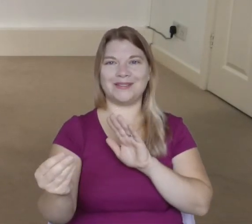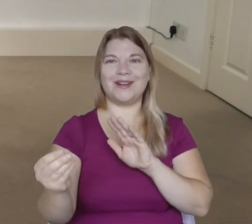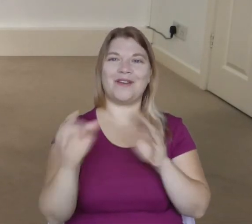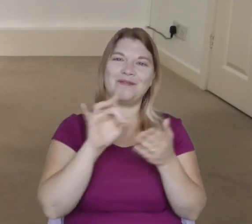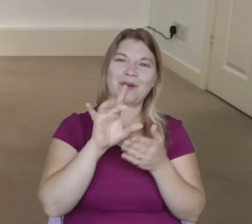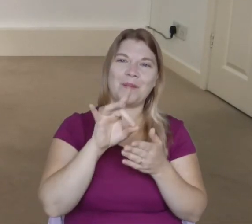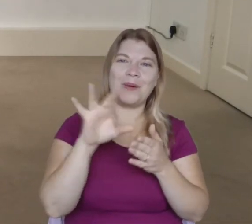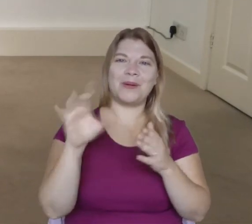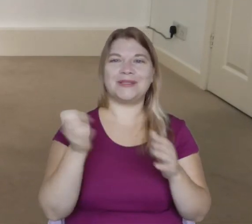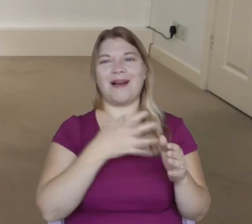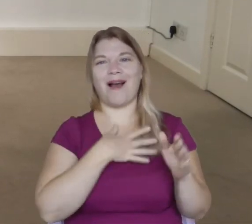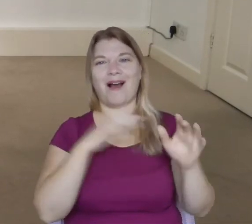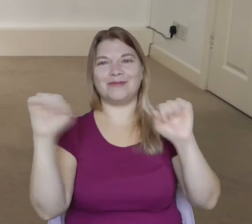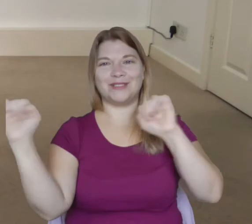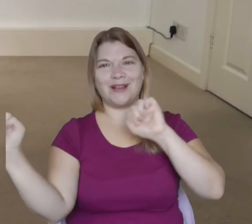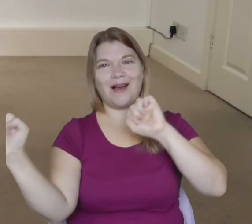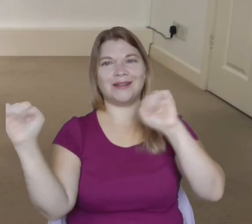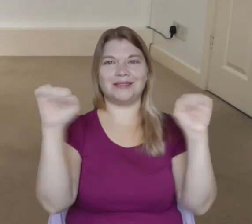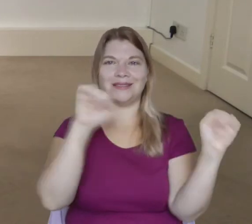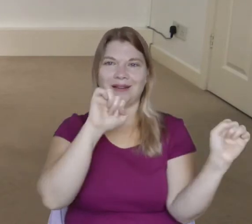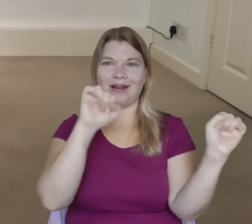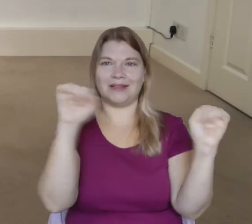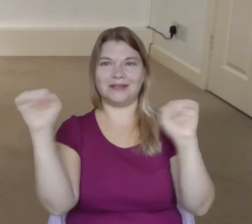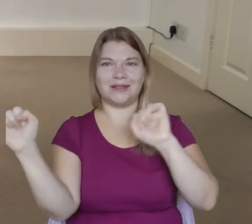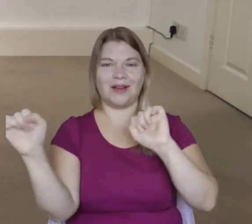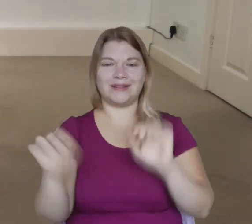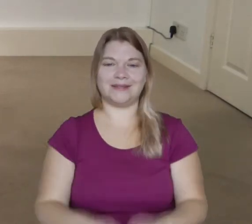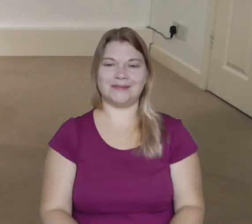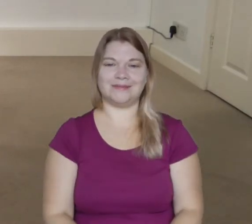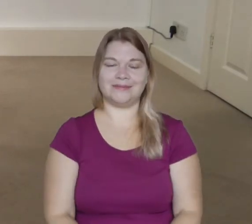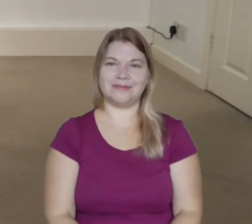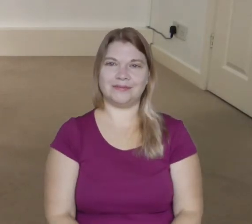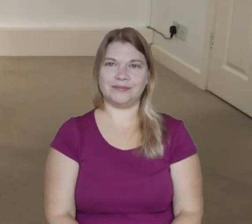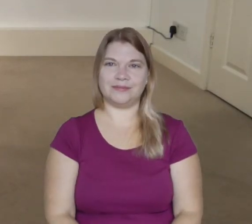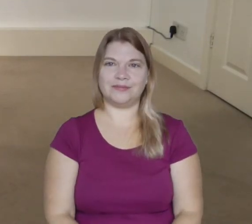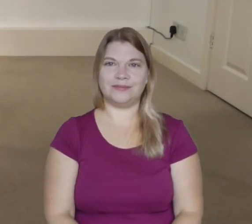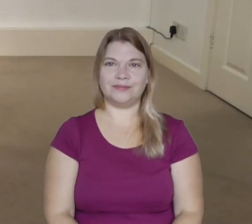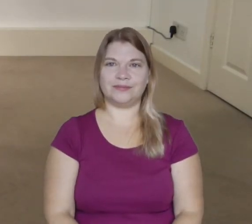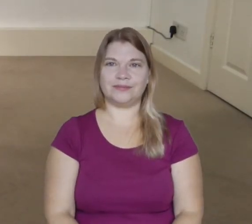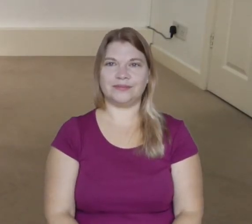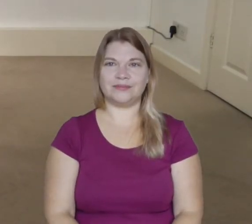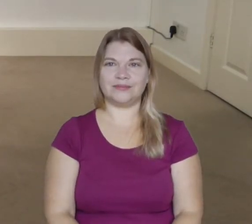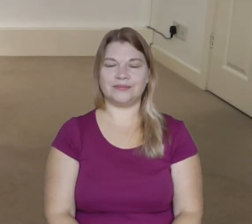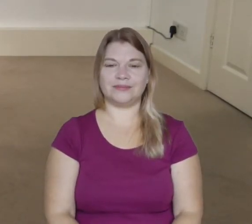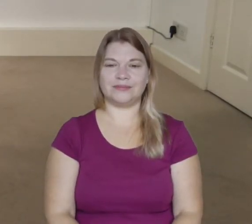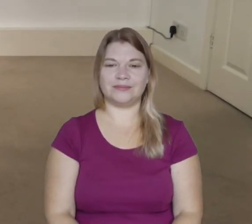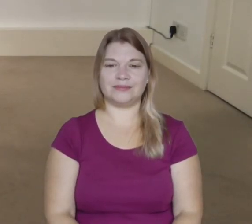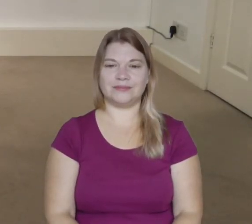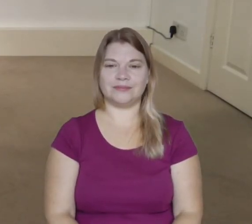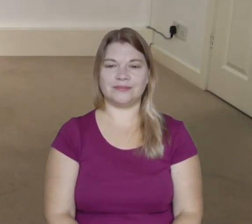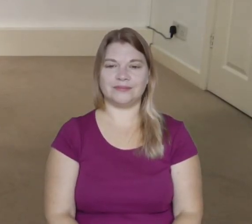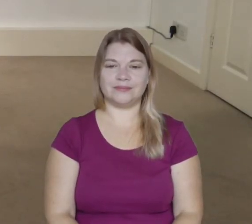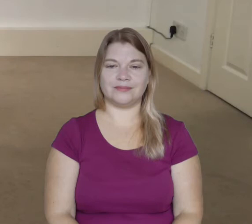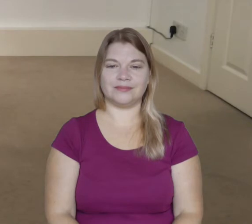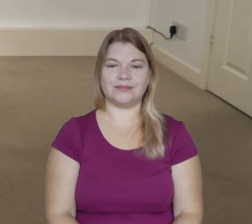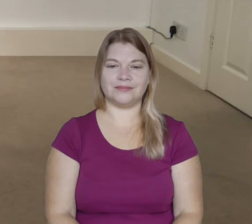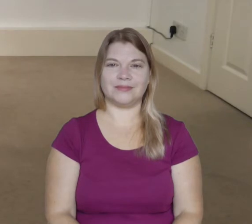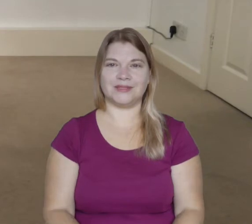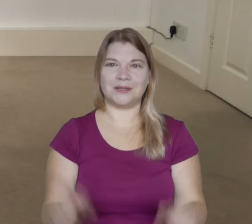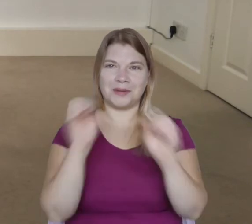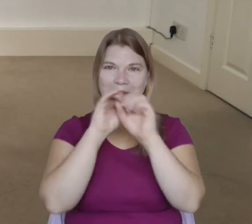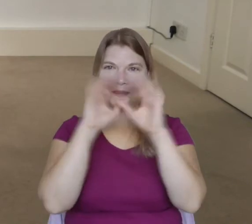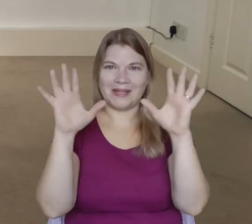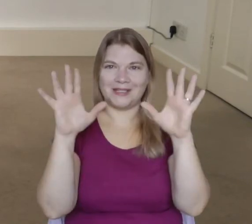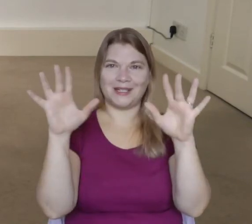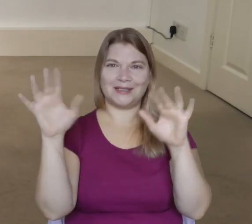footy scarf, goes side to side, taking the scarf over to the right, then over to the left. The imaginary scarf,